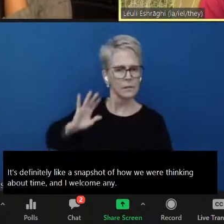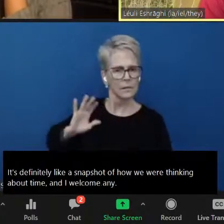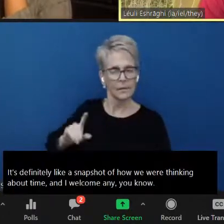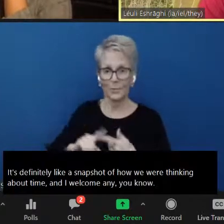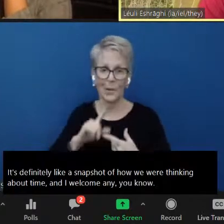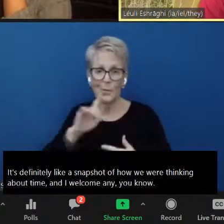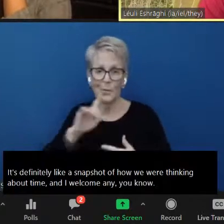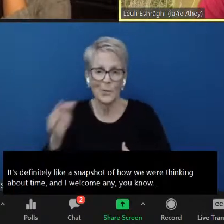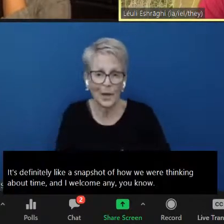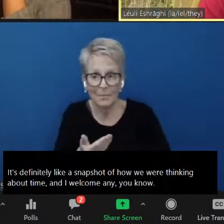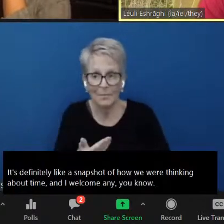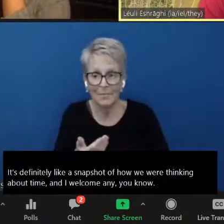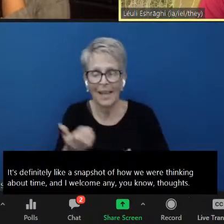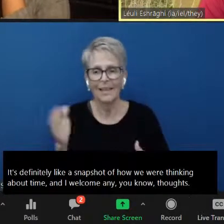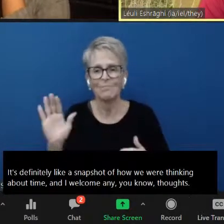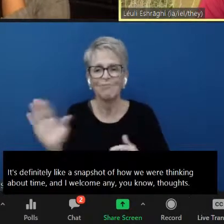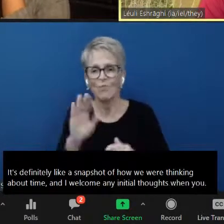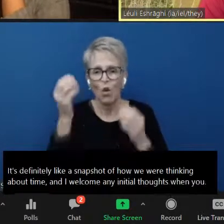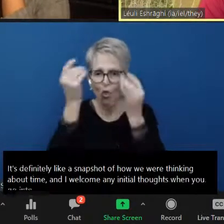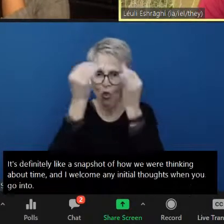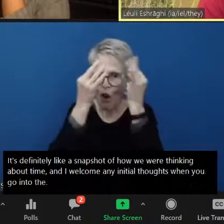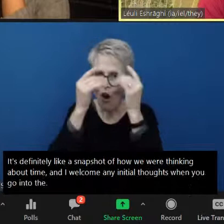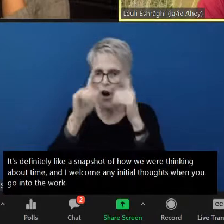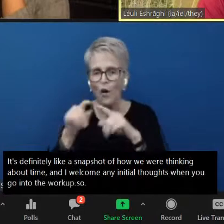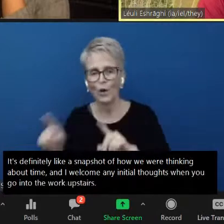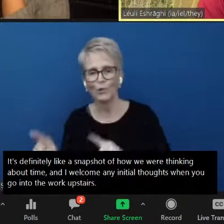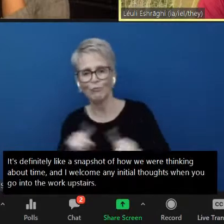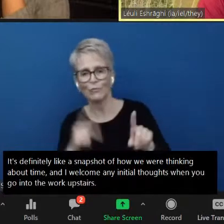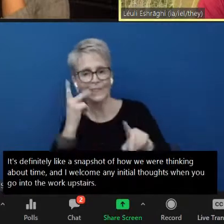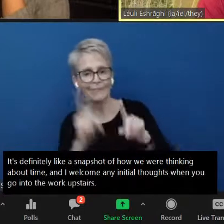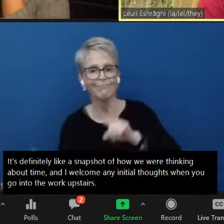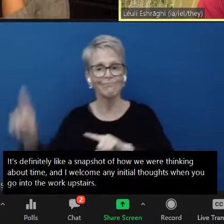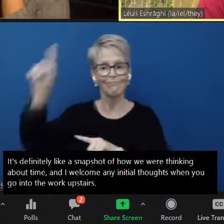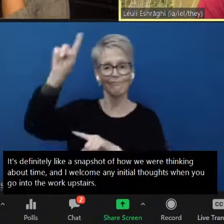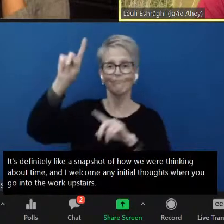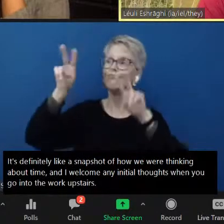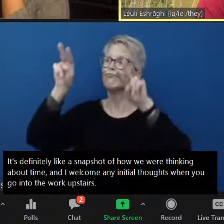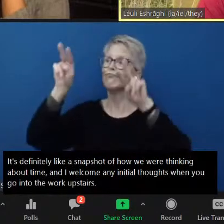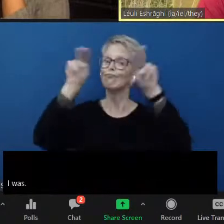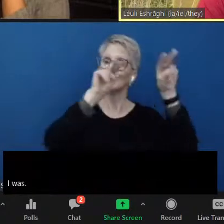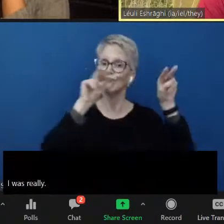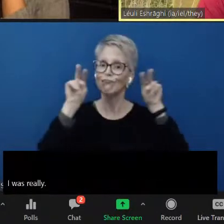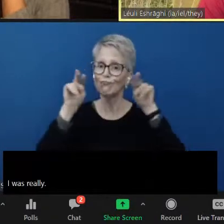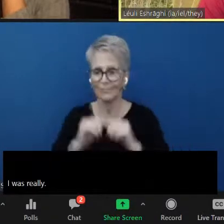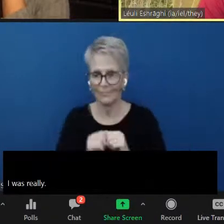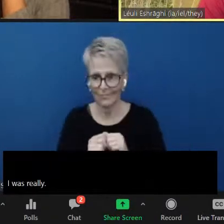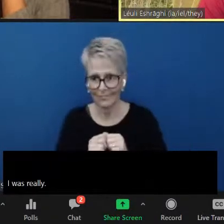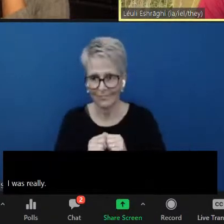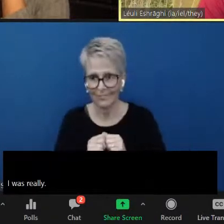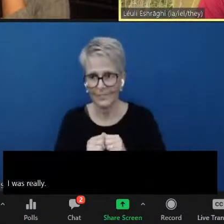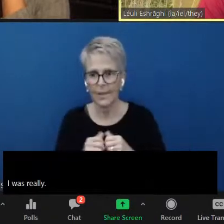and all thoughts when you go and see the work upstairs. I was really,